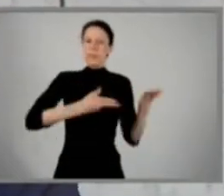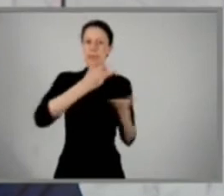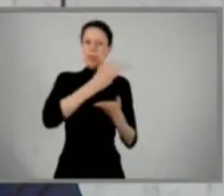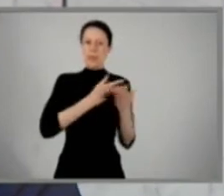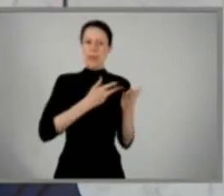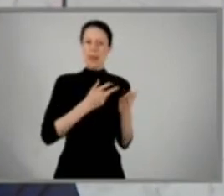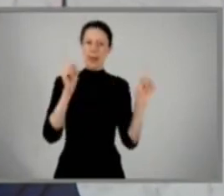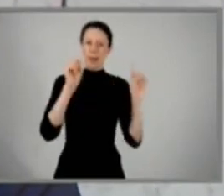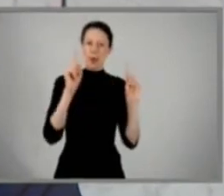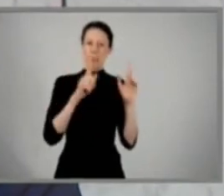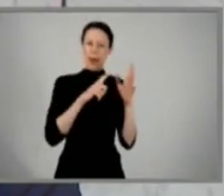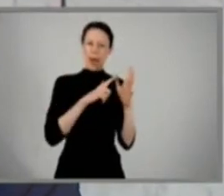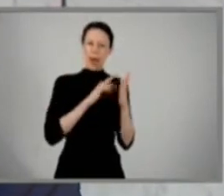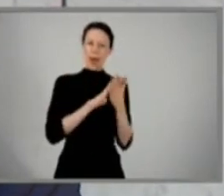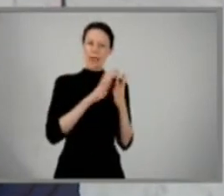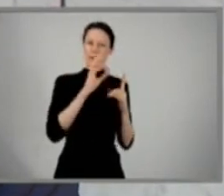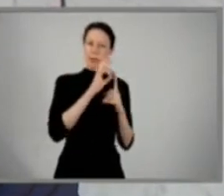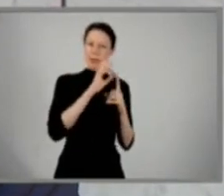considered